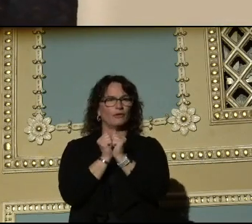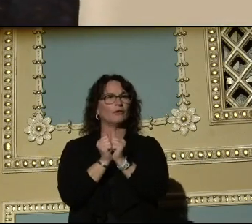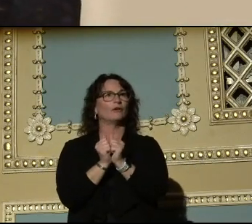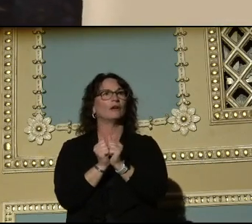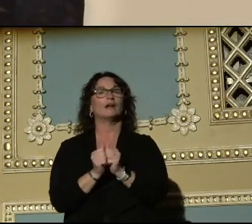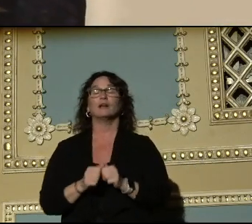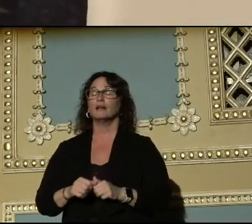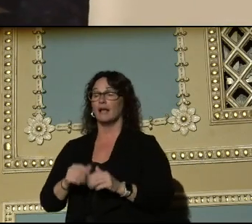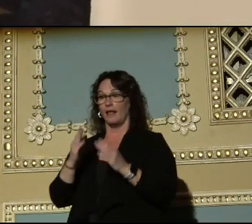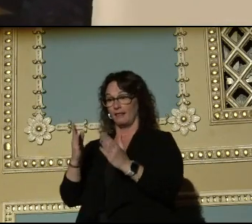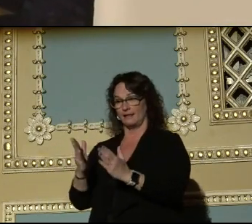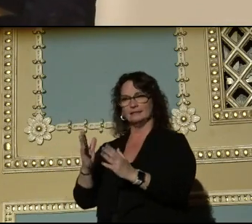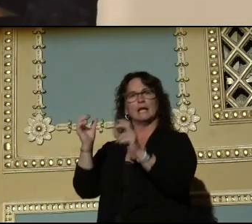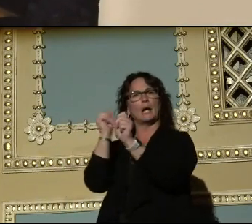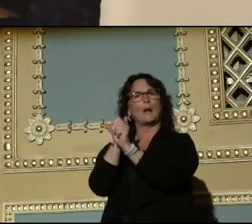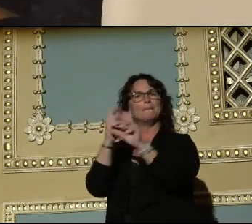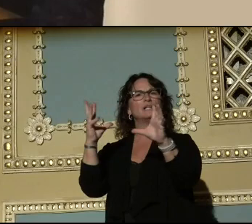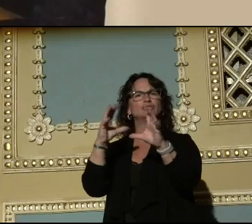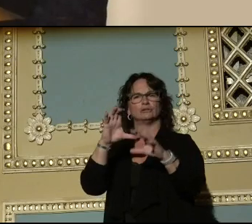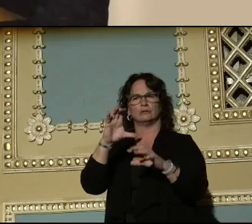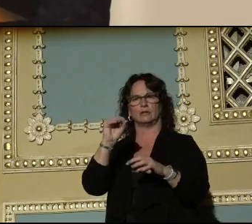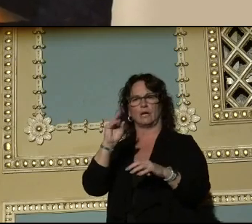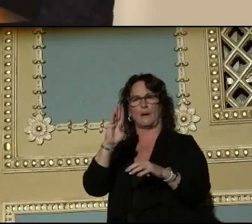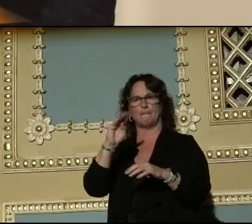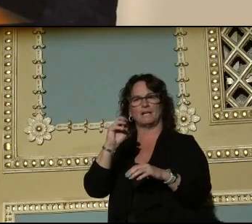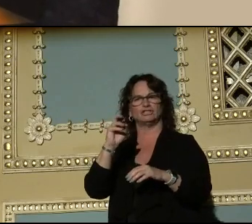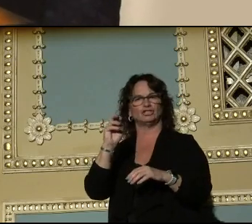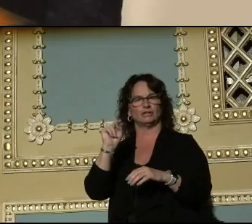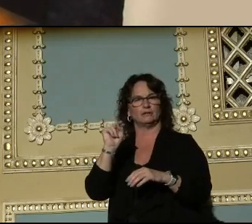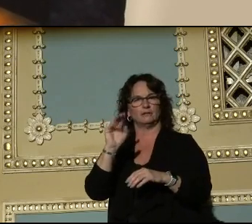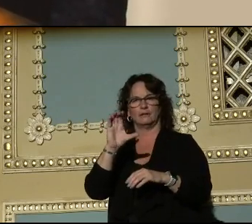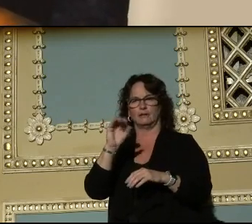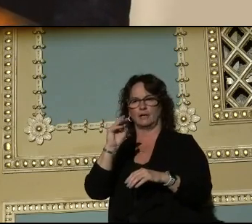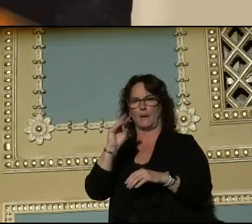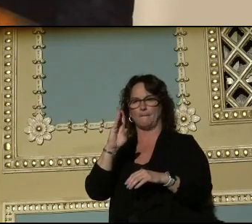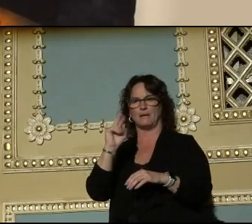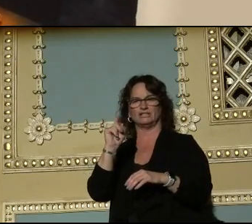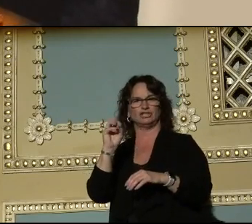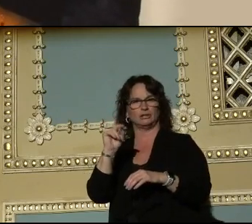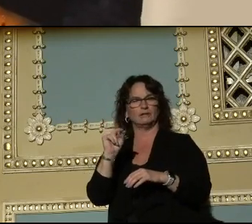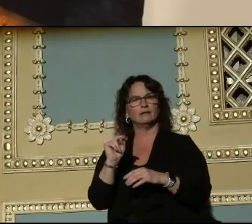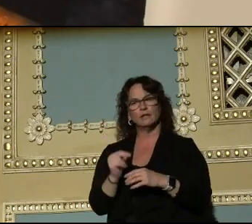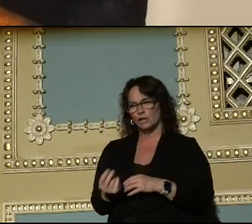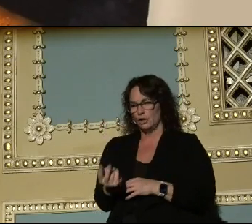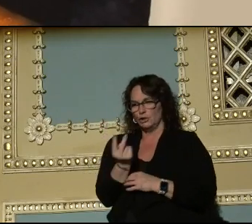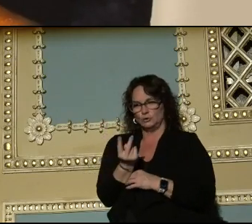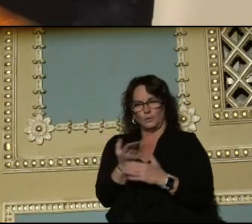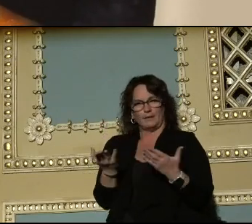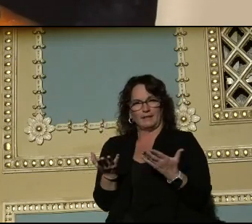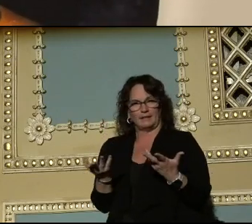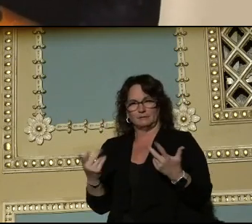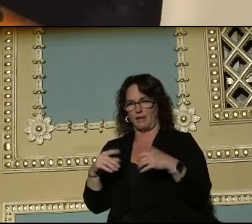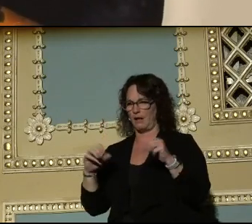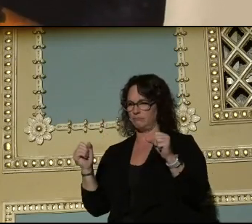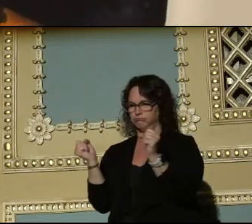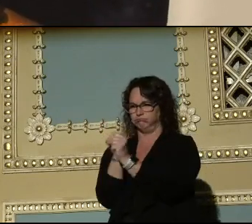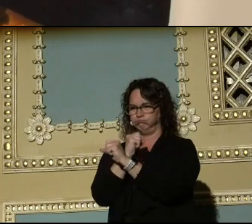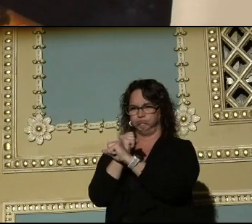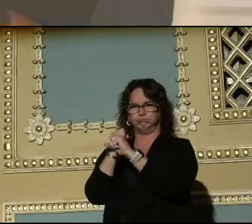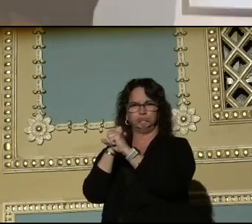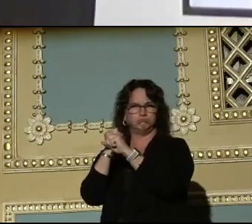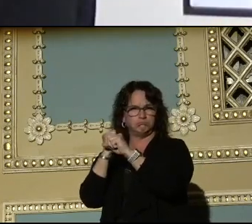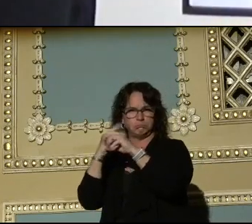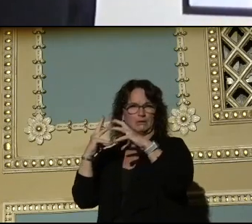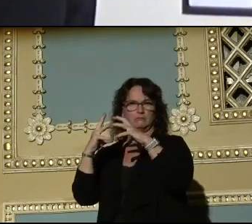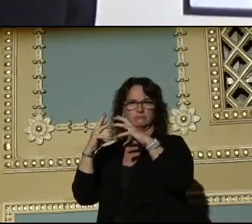piece, is the result of two inanimate elements coming together, as in spontaneous combustion, a chemical